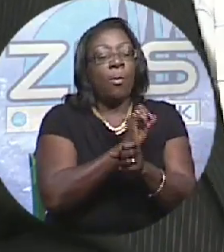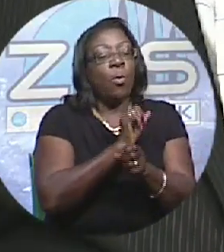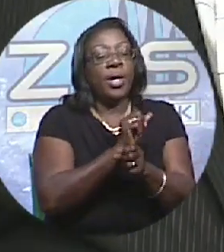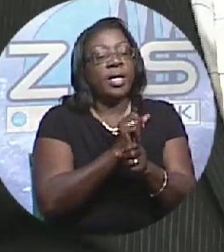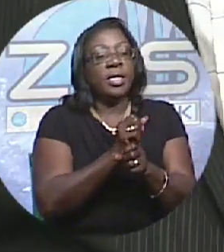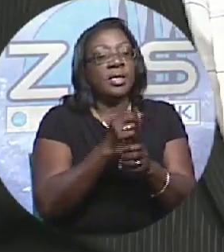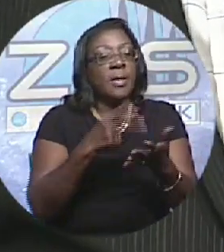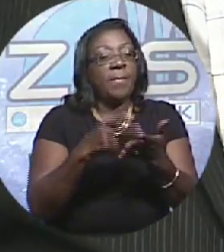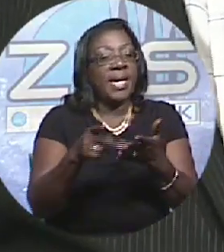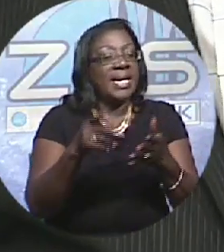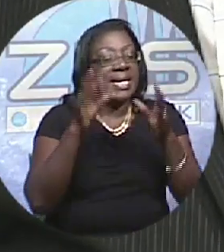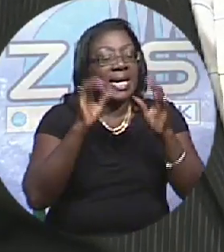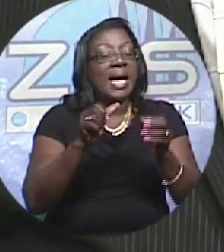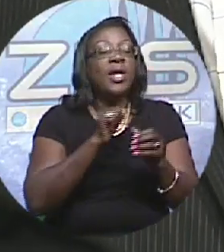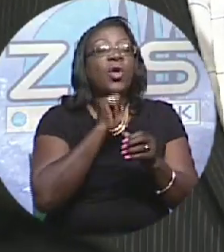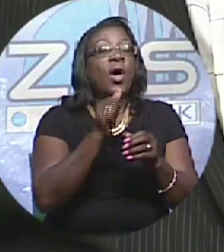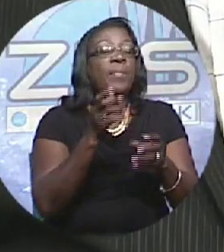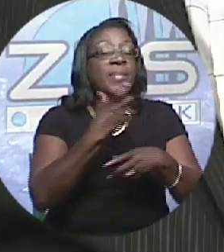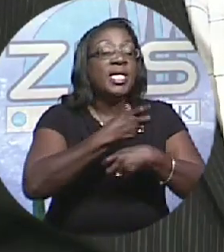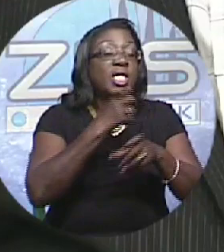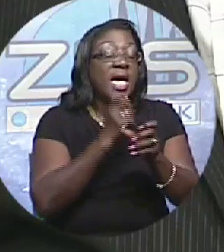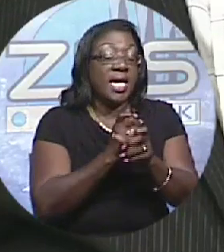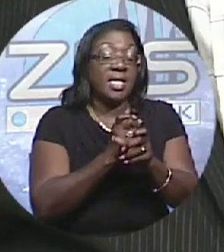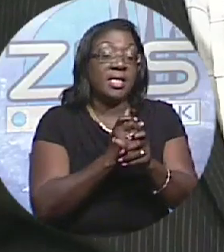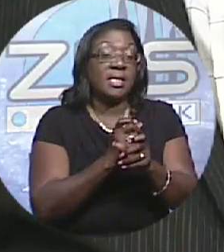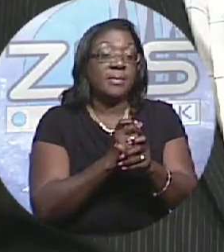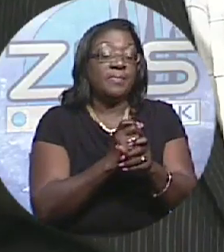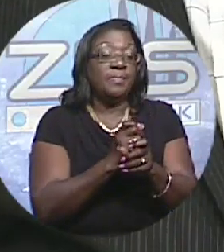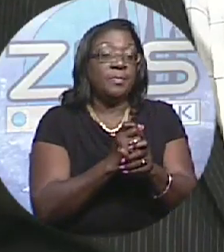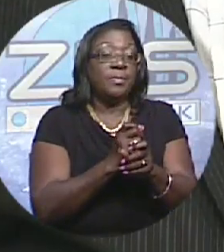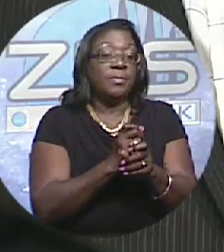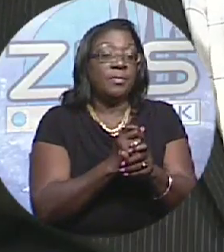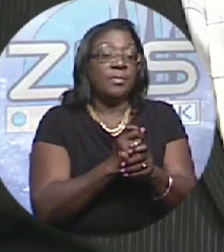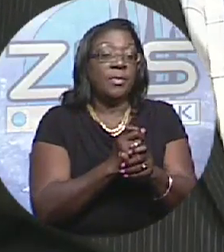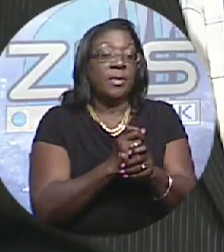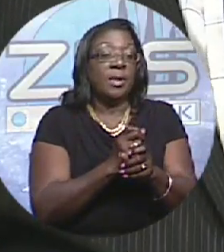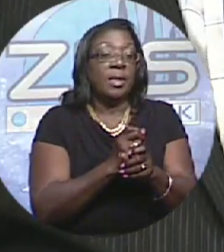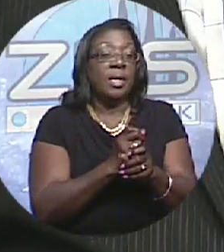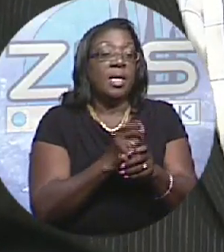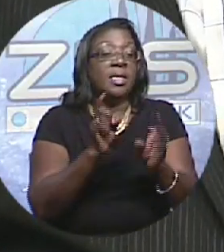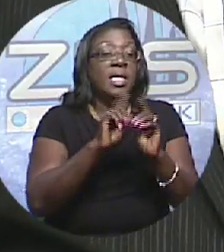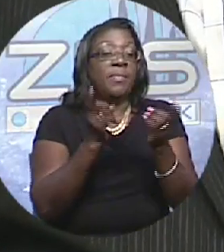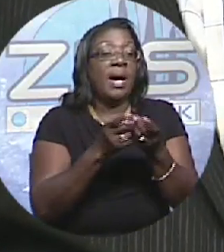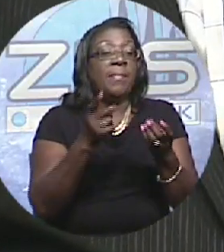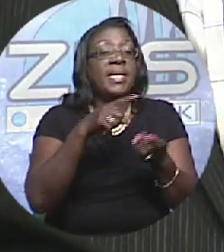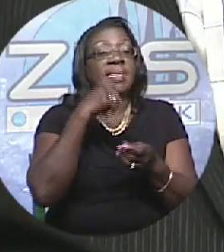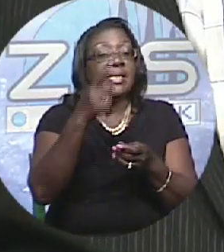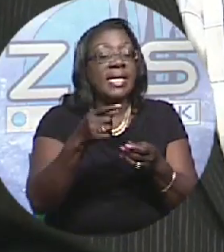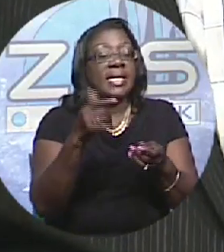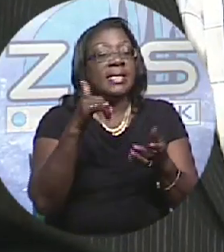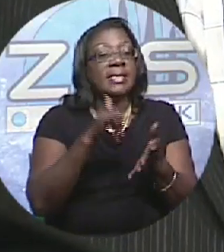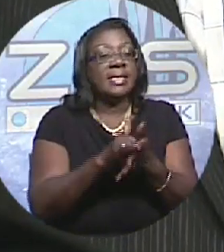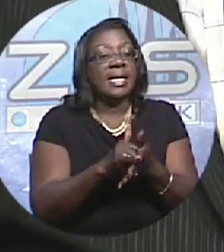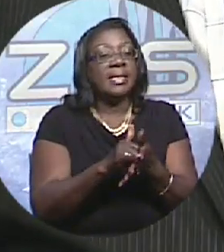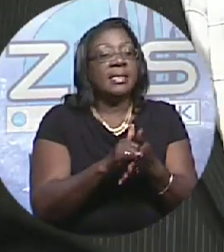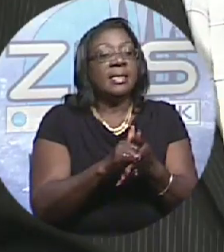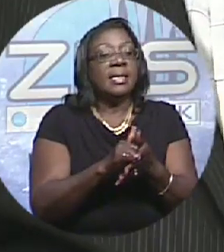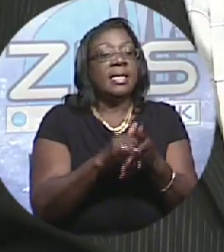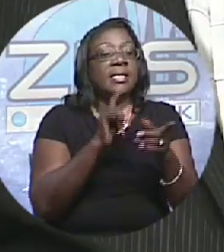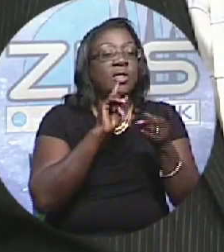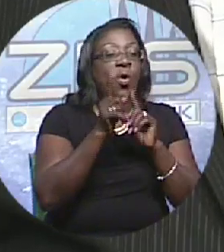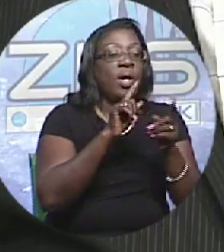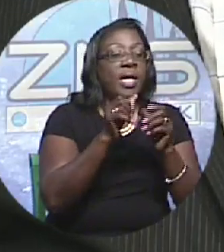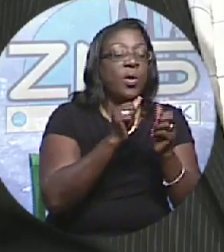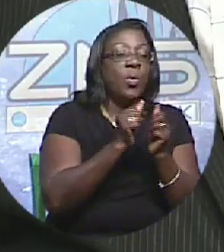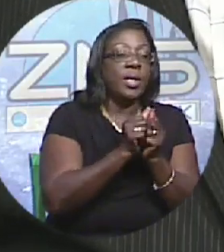their written permission, which is the reason he believes the company would have taken this approach. The department, he says, is in discussions with the company and its